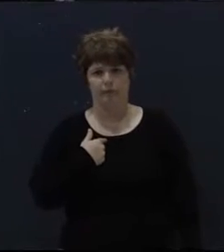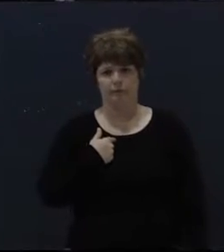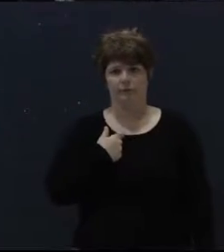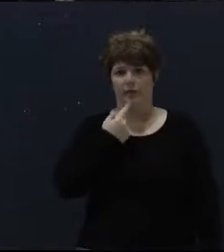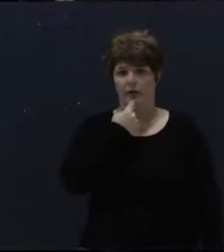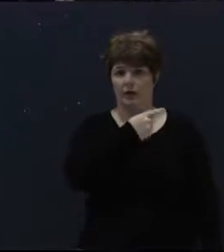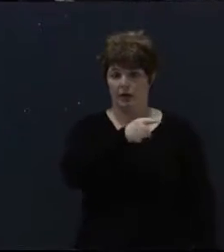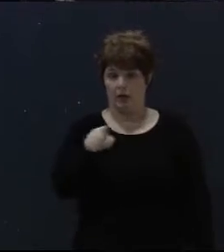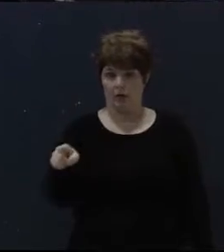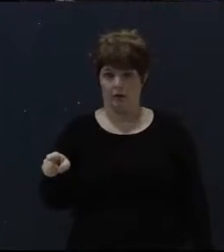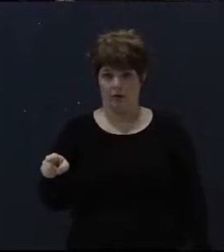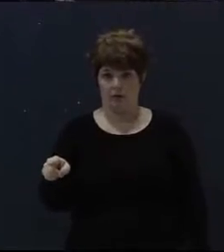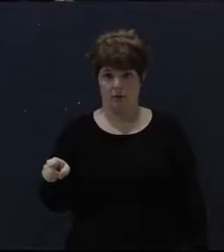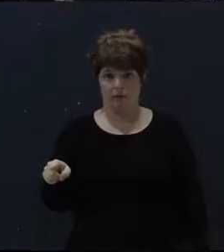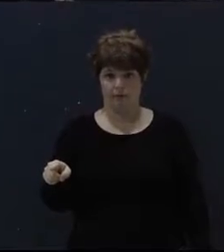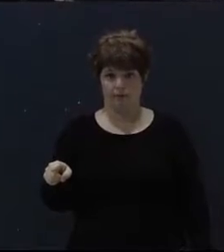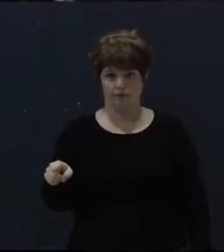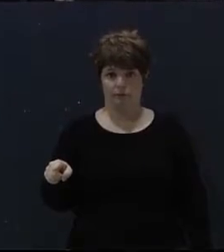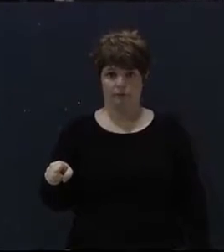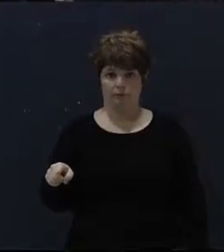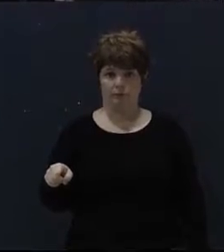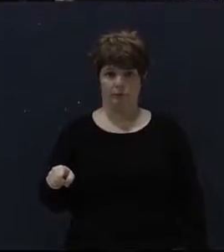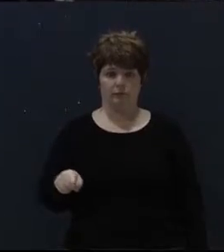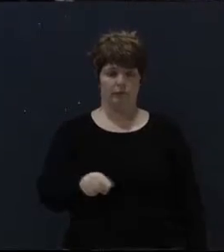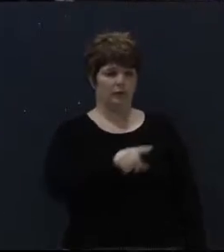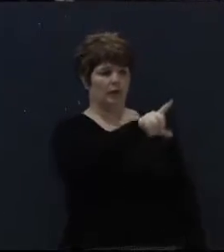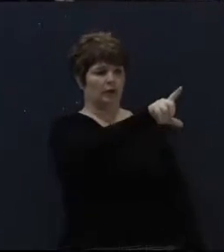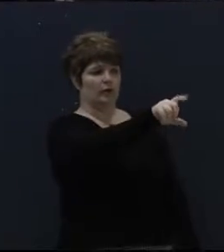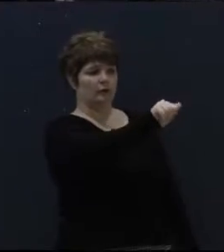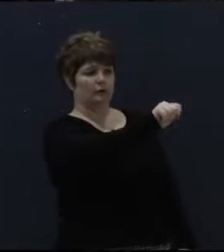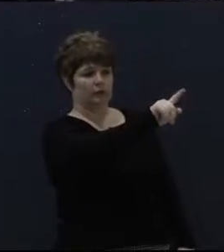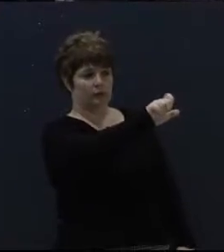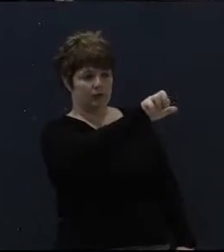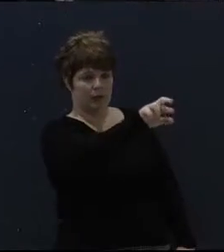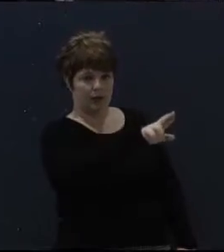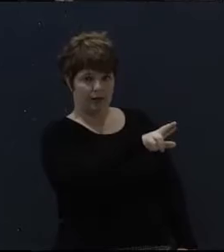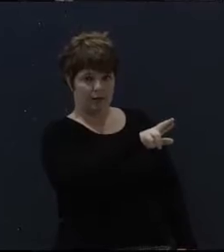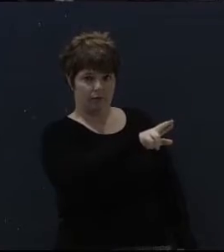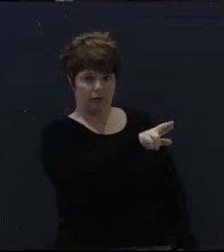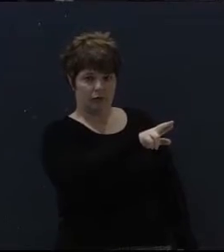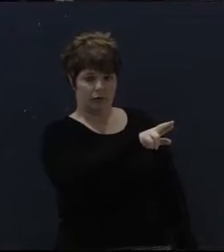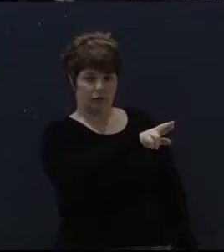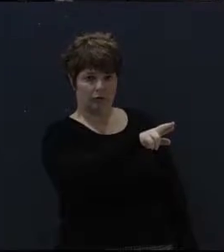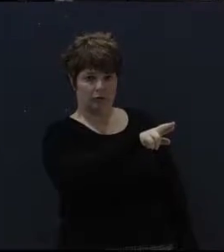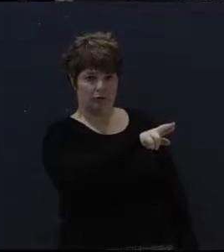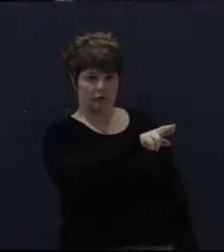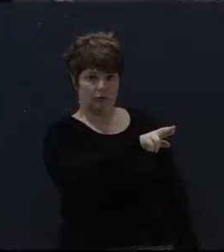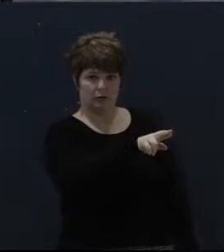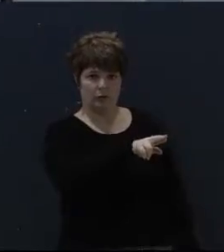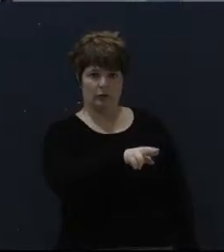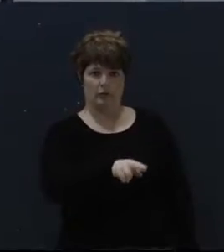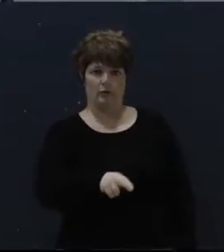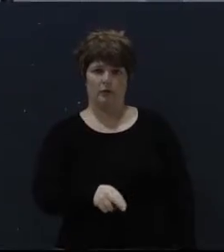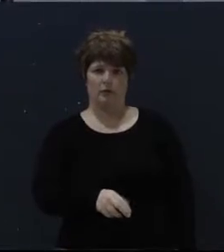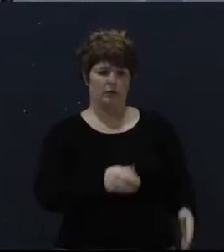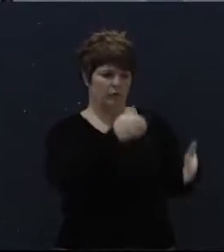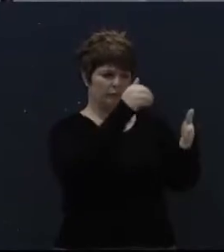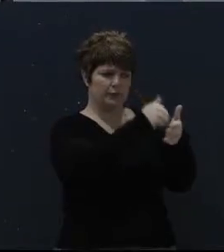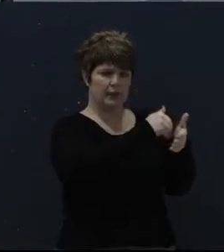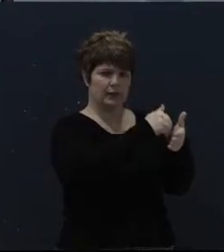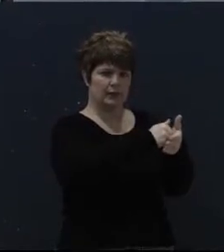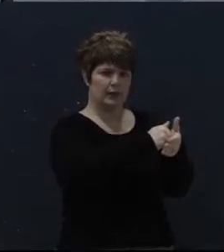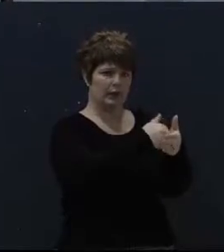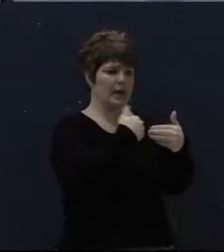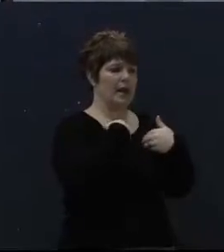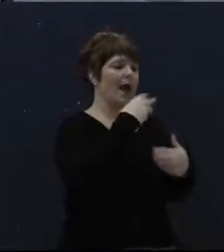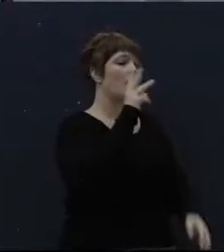me tell you what that, boy, that labor, Brother Jeff, that labor, you know what it had in the, it had water in